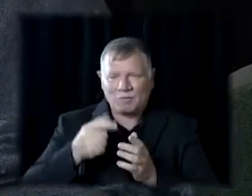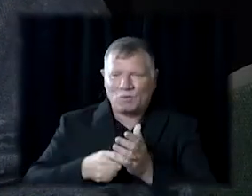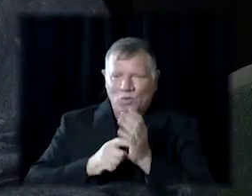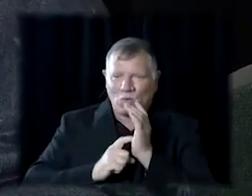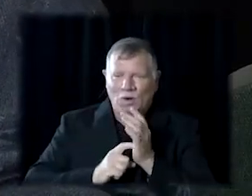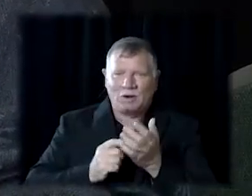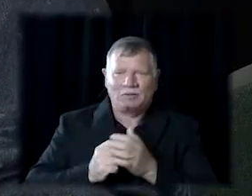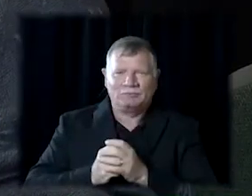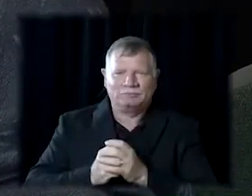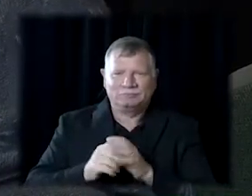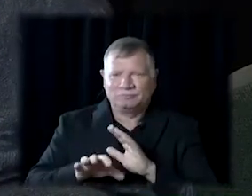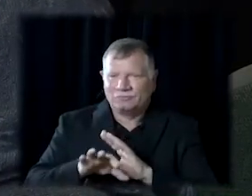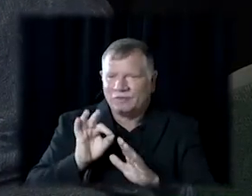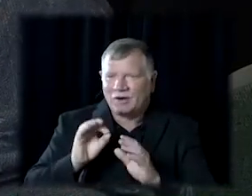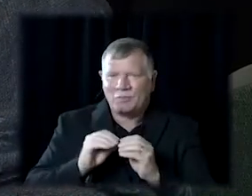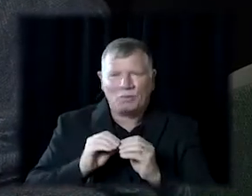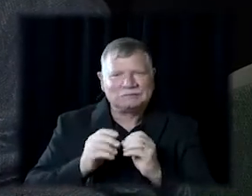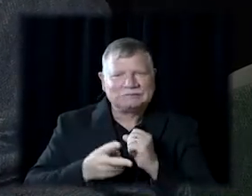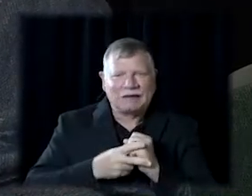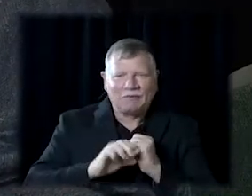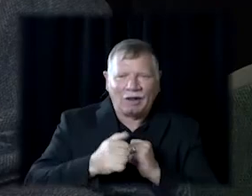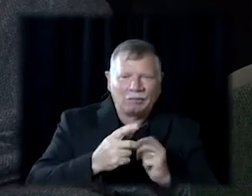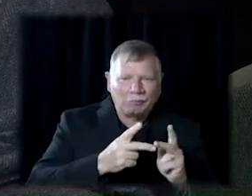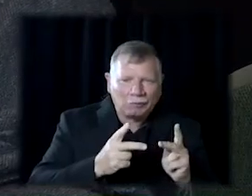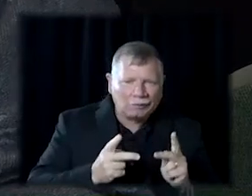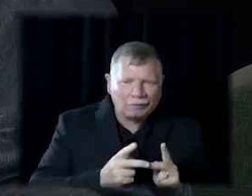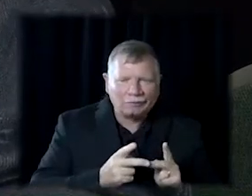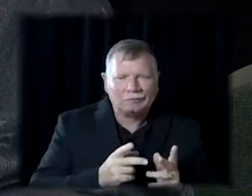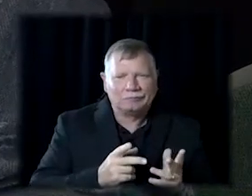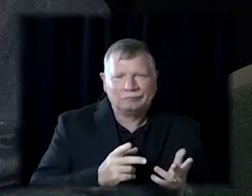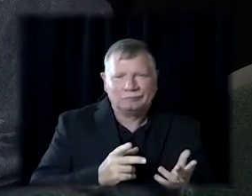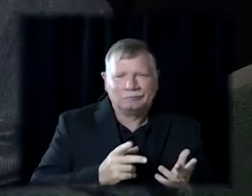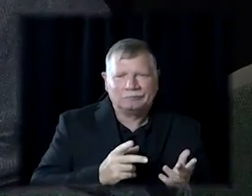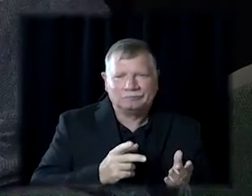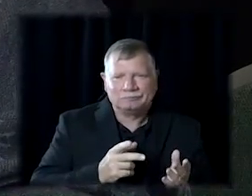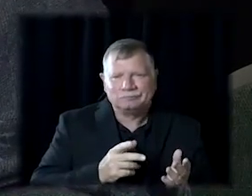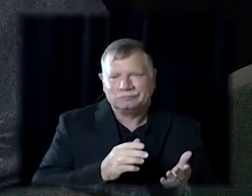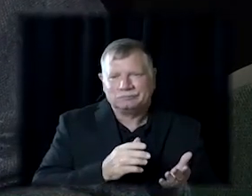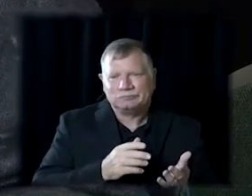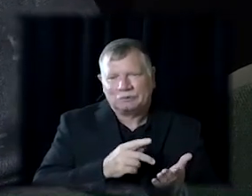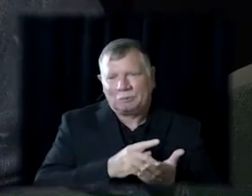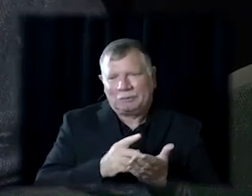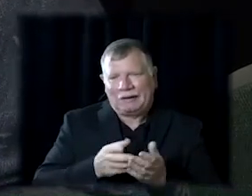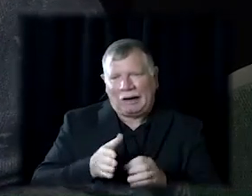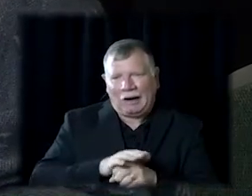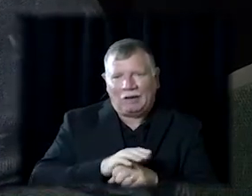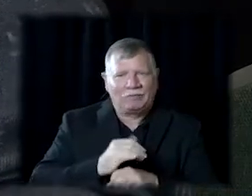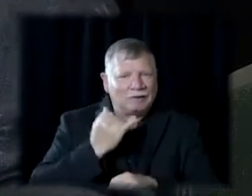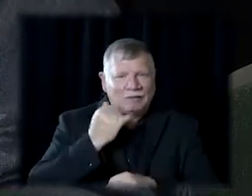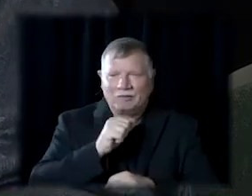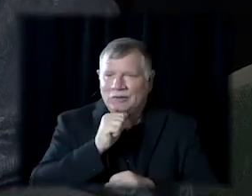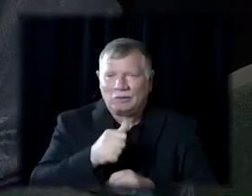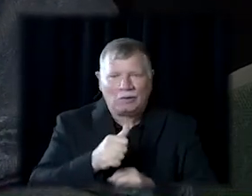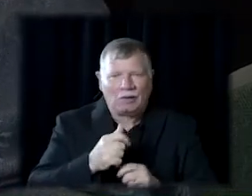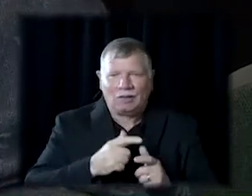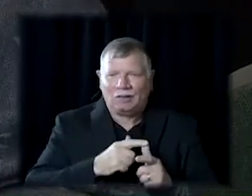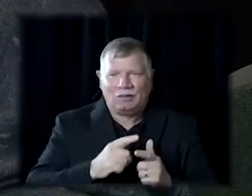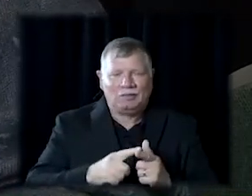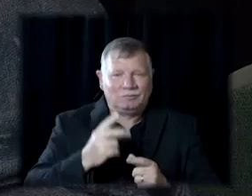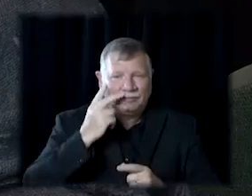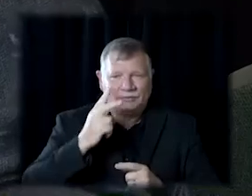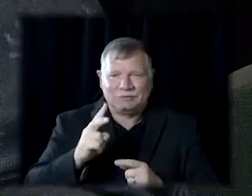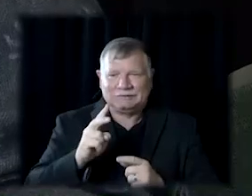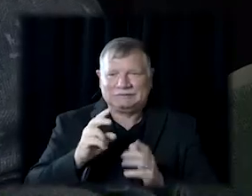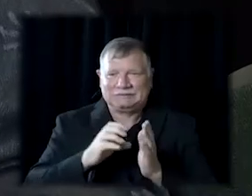to find some savings somewhere else, in other words, to cover that spending. If they do not, again, if you look at